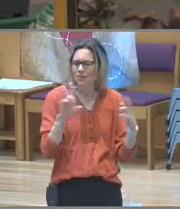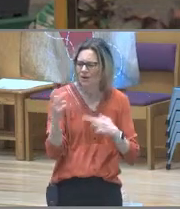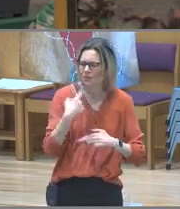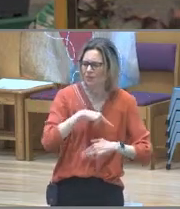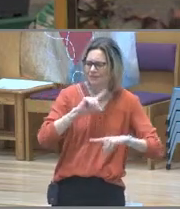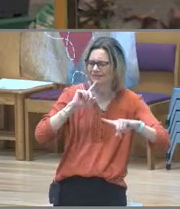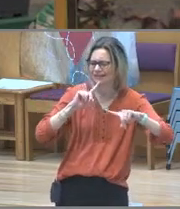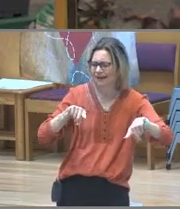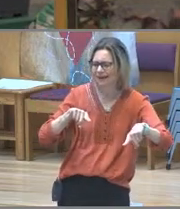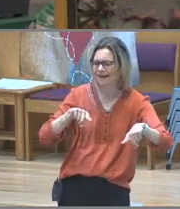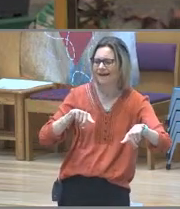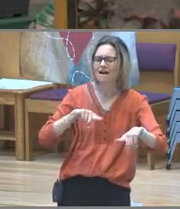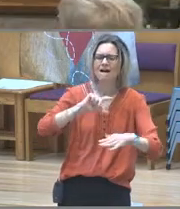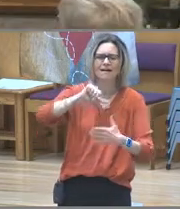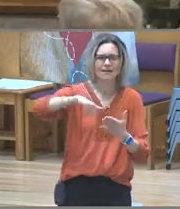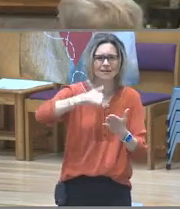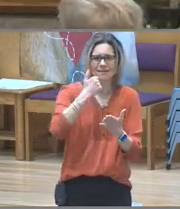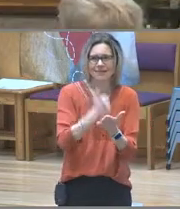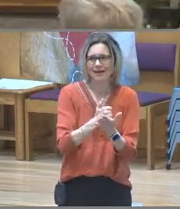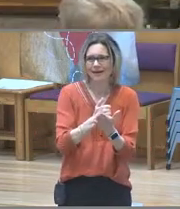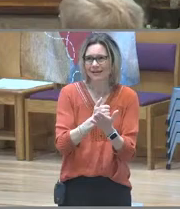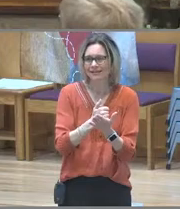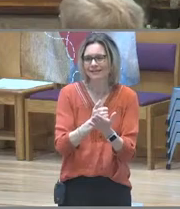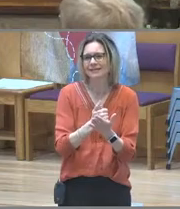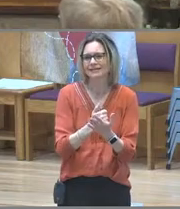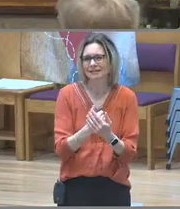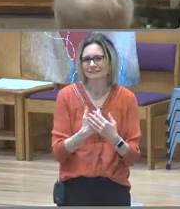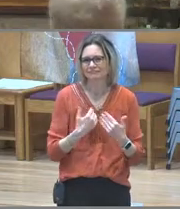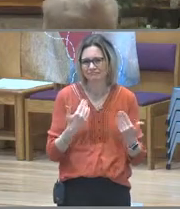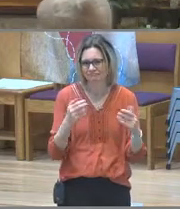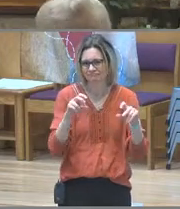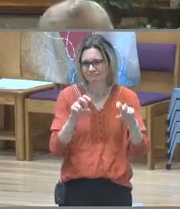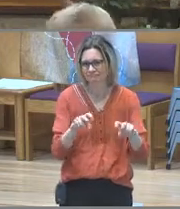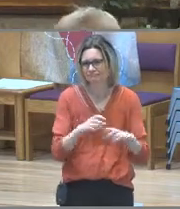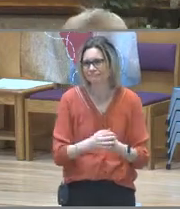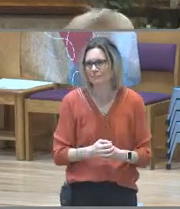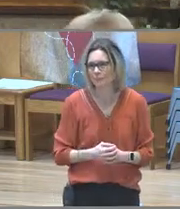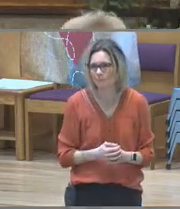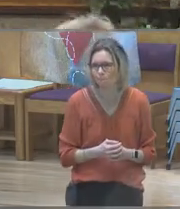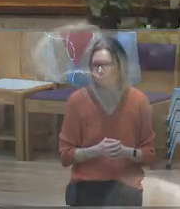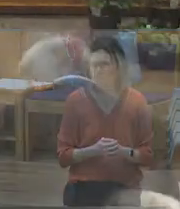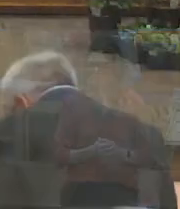say, Amen. Please be seated.